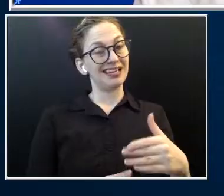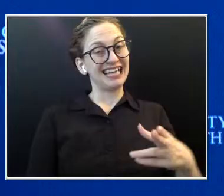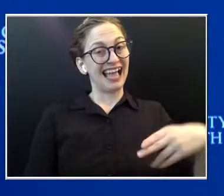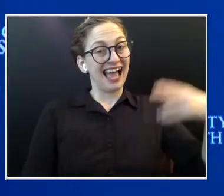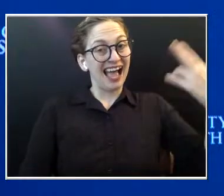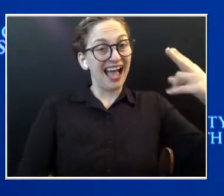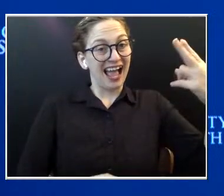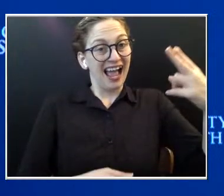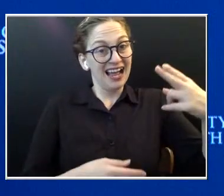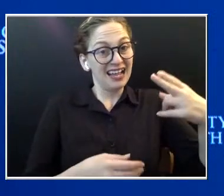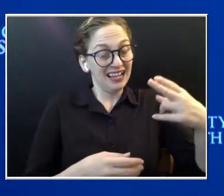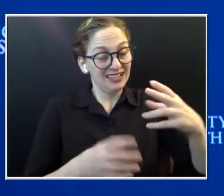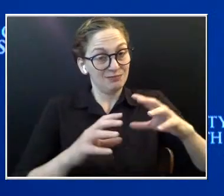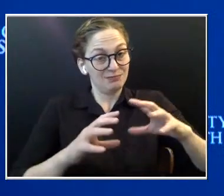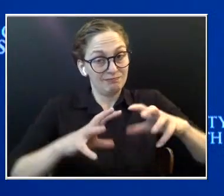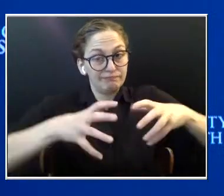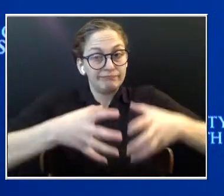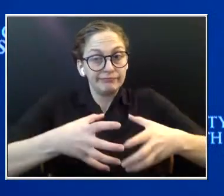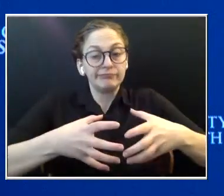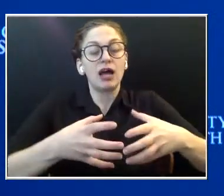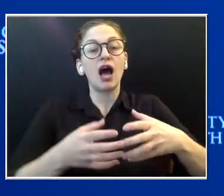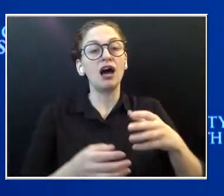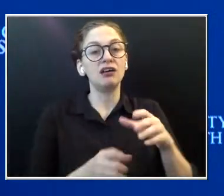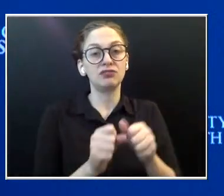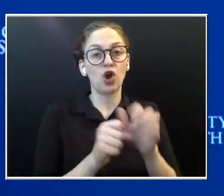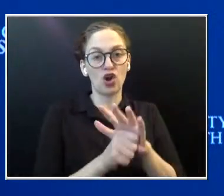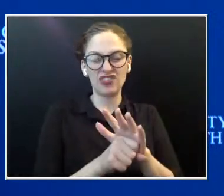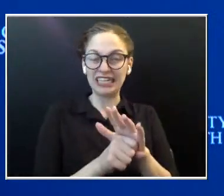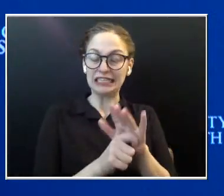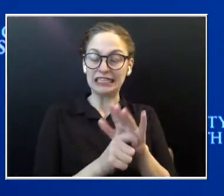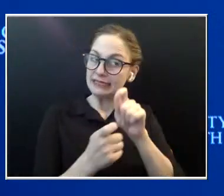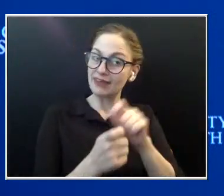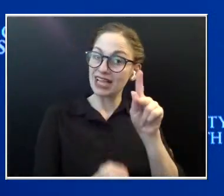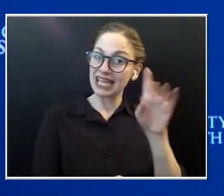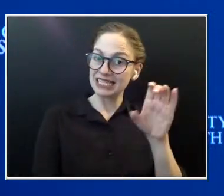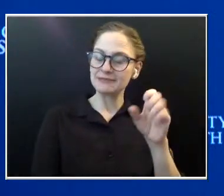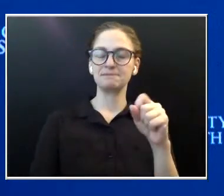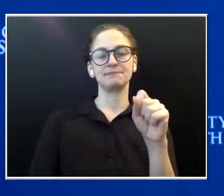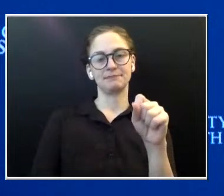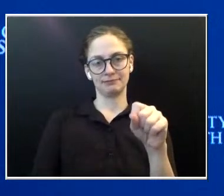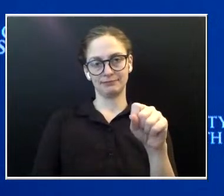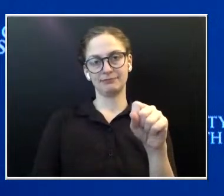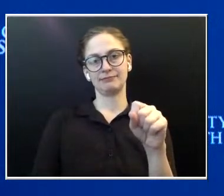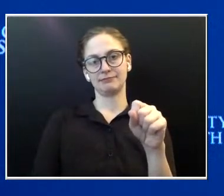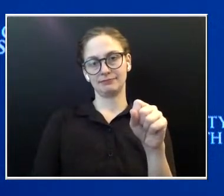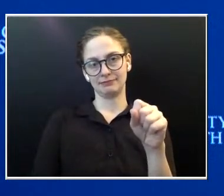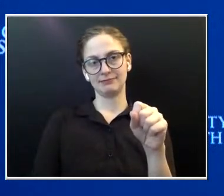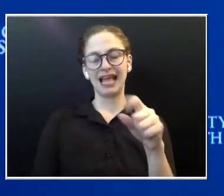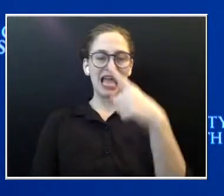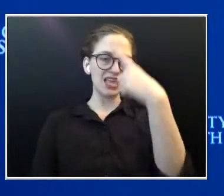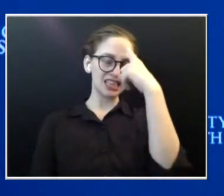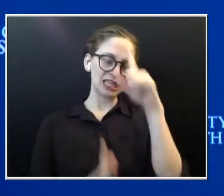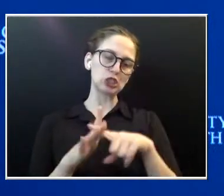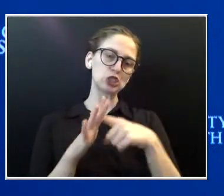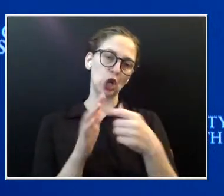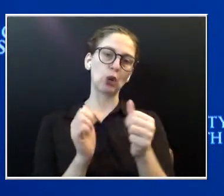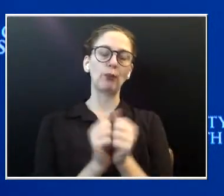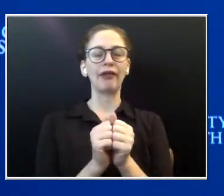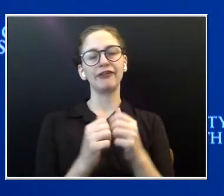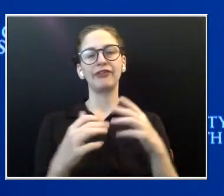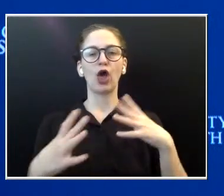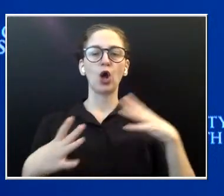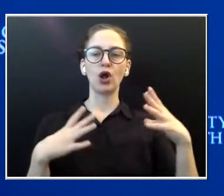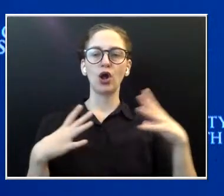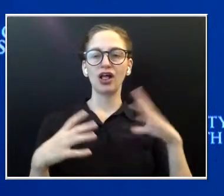Yeah, absolutely. And I think we are seeing that. I agree with you. I think it kind of started with all of that holiday travel. We knew the virus was out there